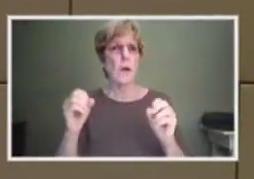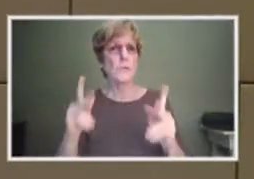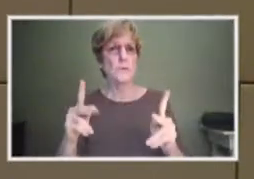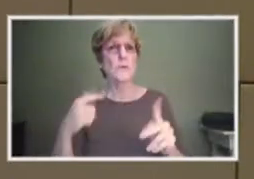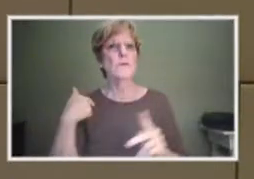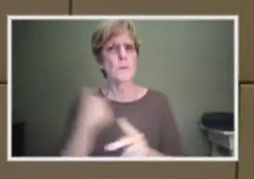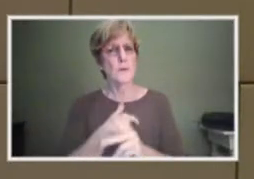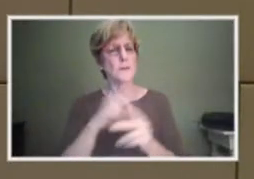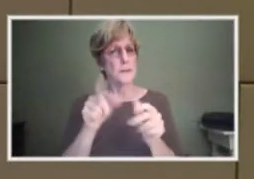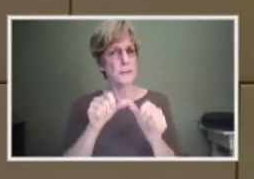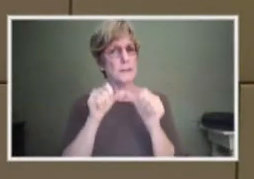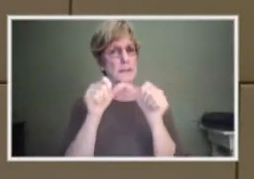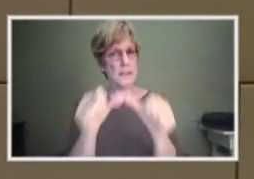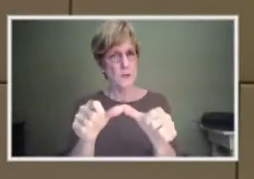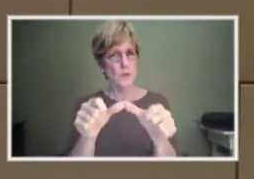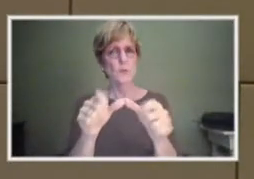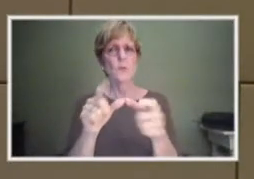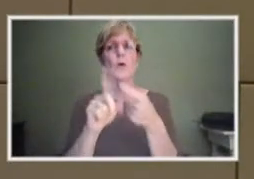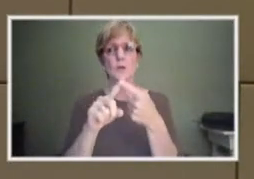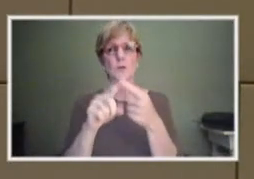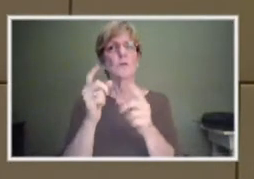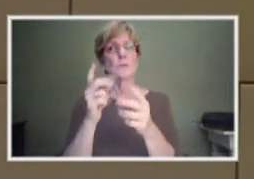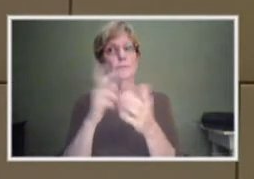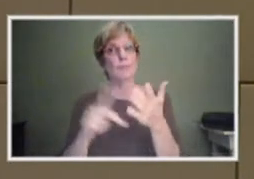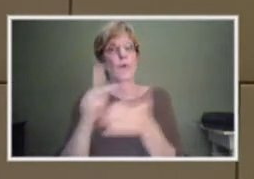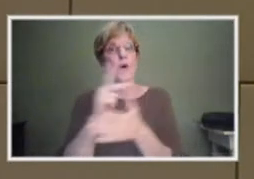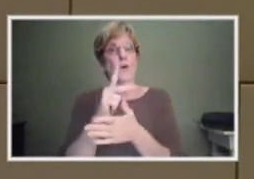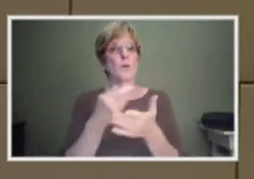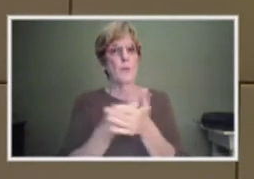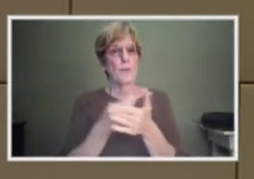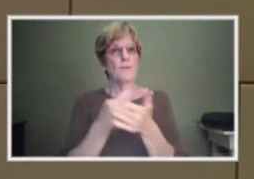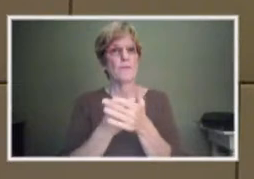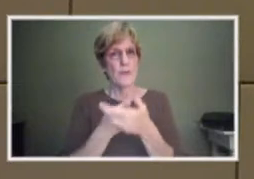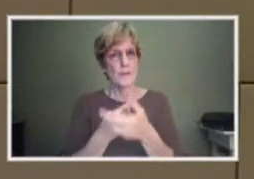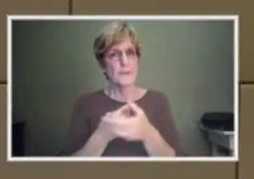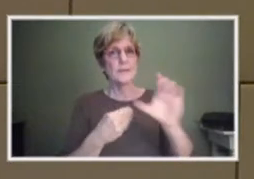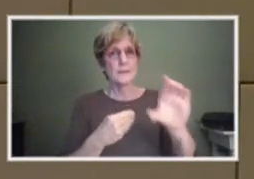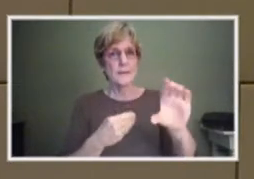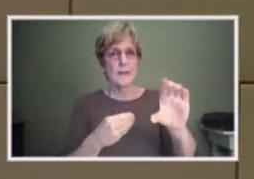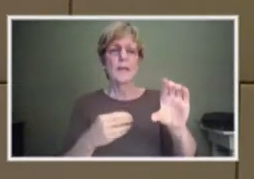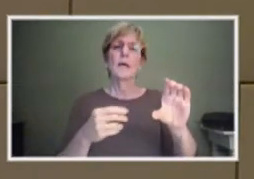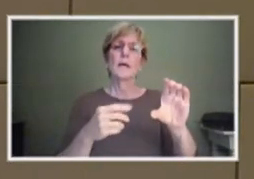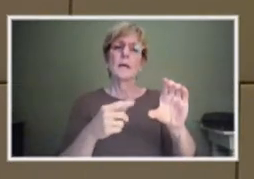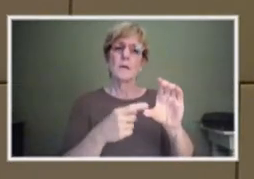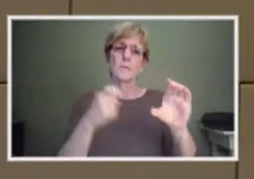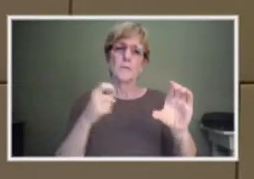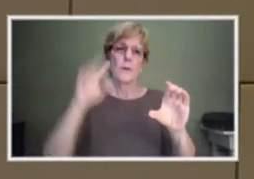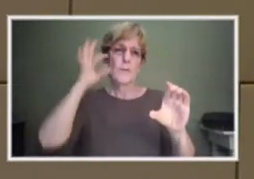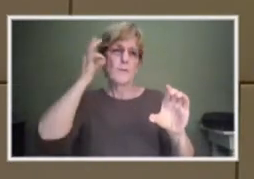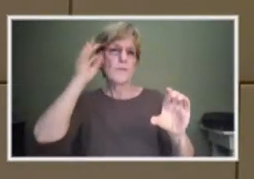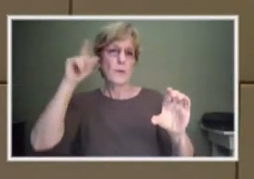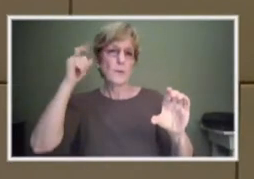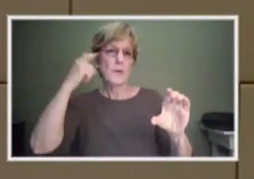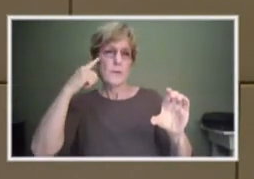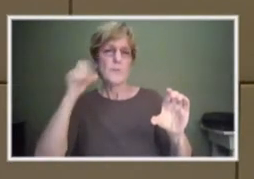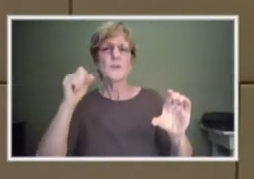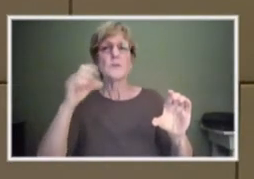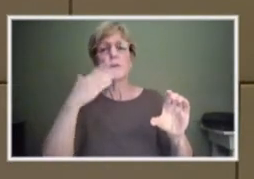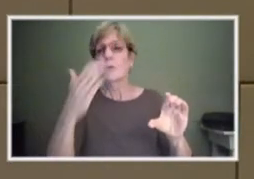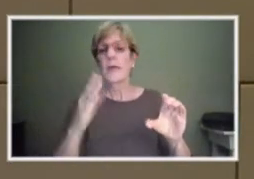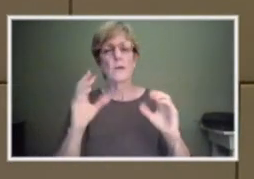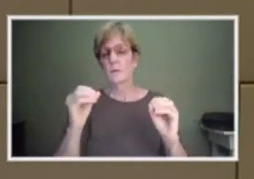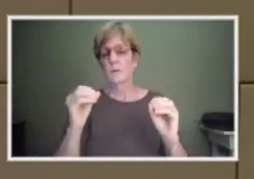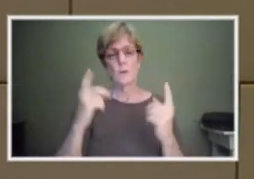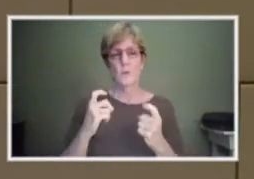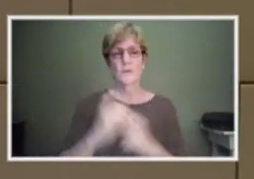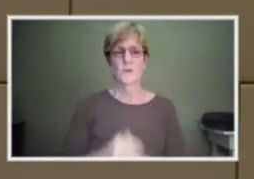continue to prioritize that with the funds that we have available from the federal government. So thank you. No questions. All